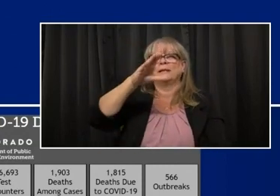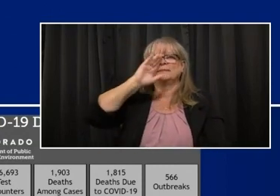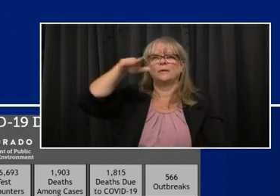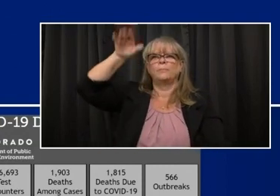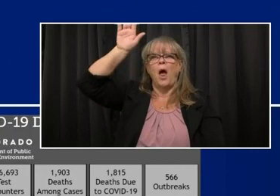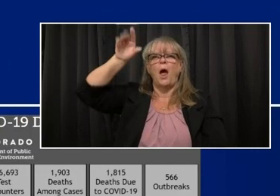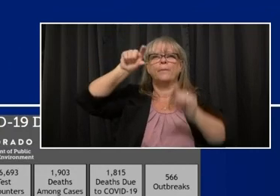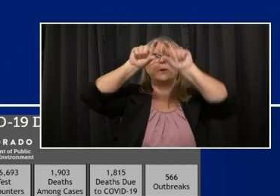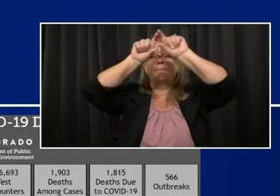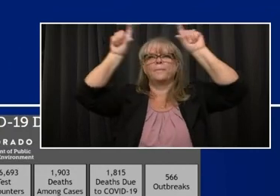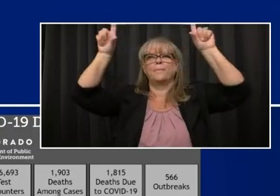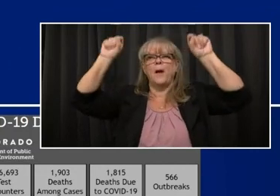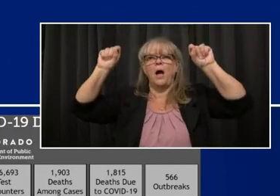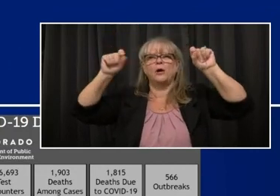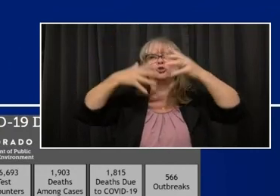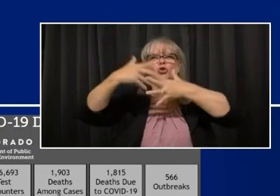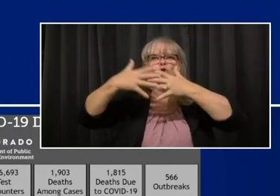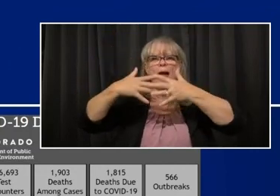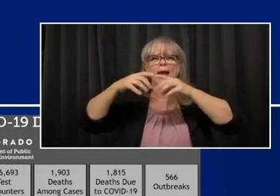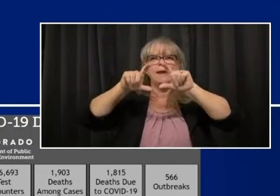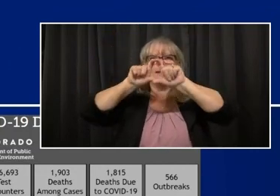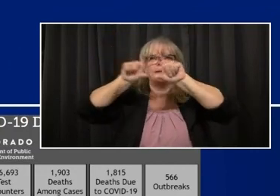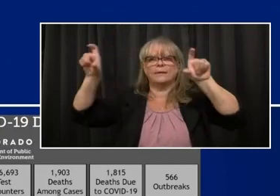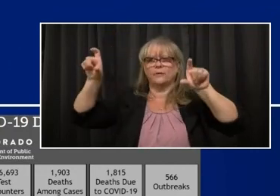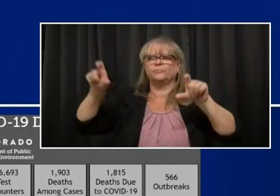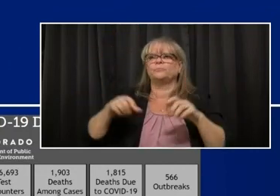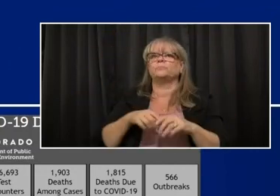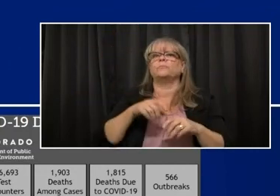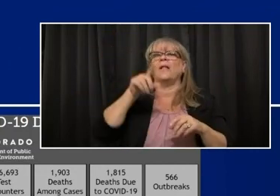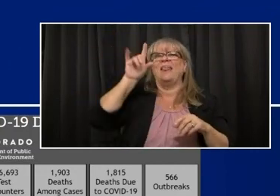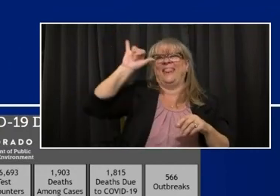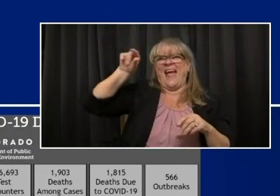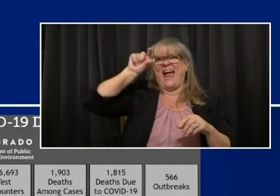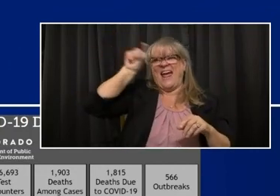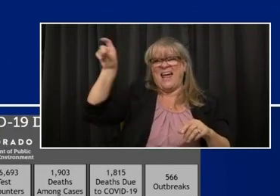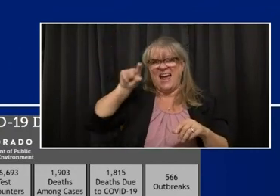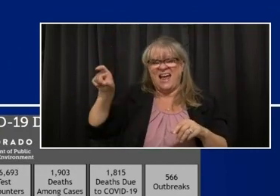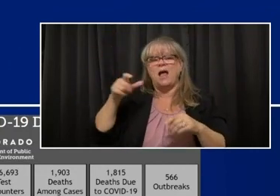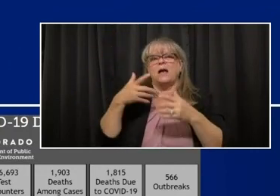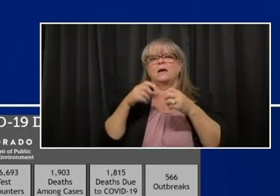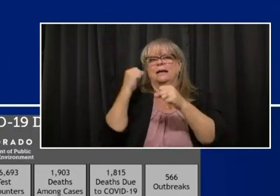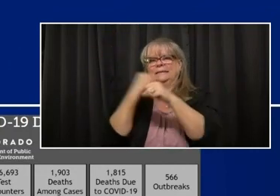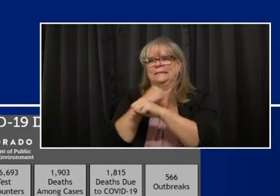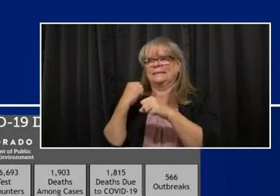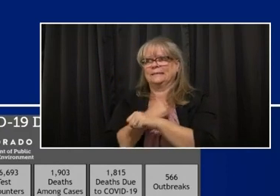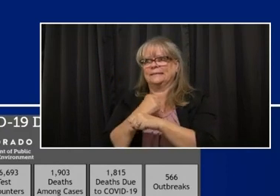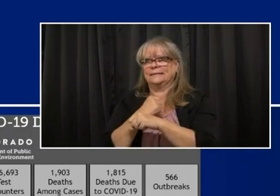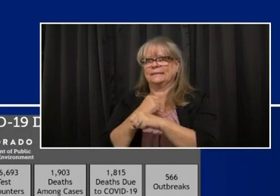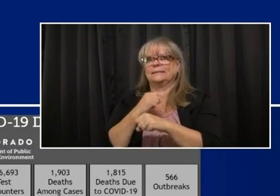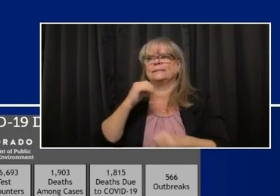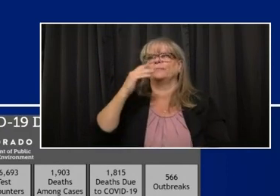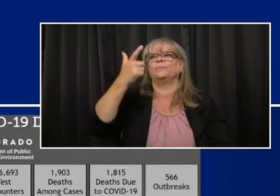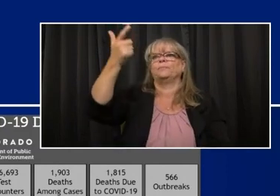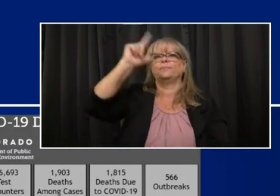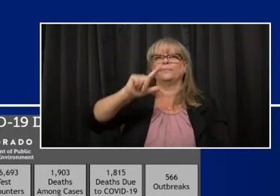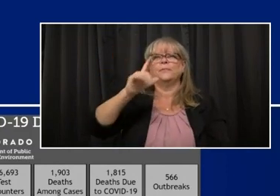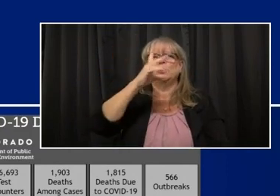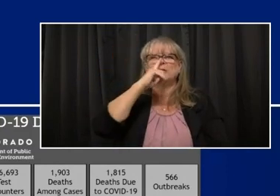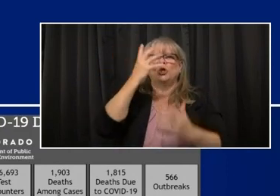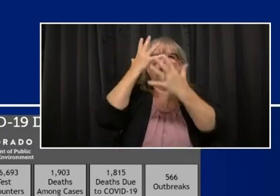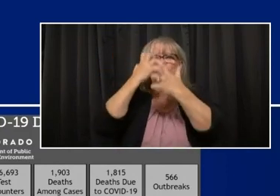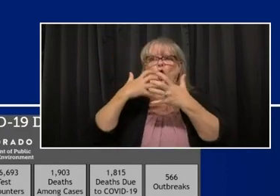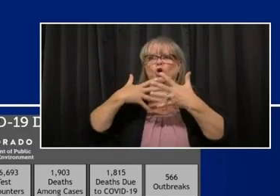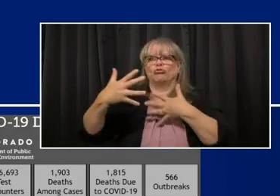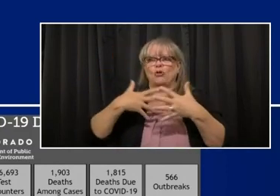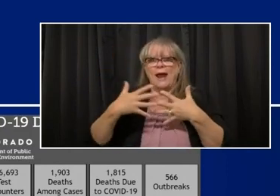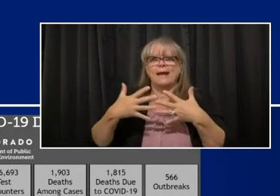hospitalizations, and other statistics on a daily basis in the state. And then below that, you'll see a series of gray boxes, and each of those is a tab